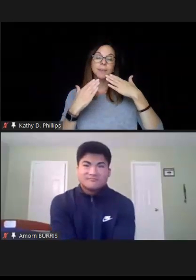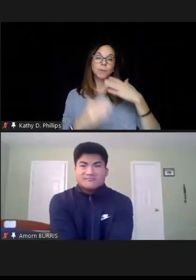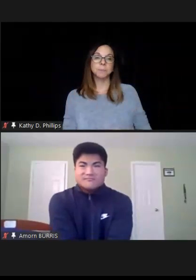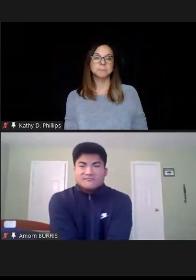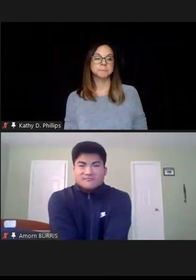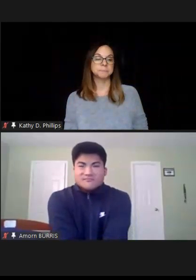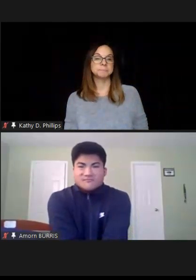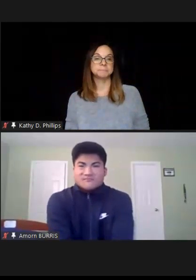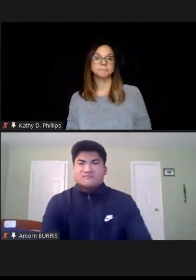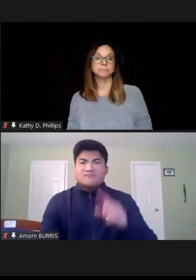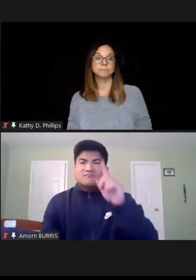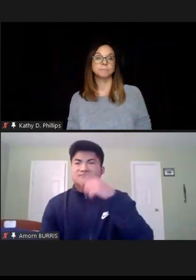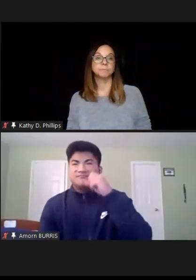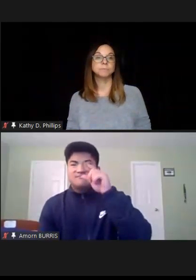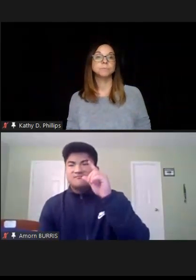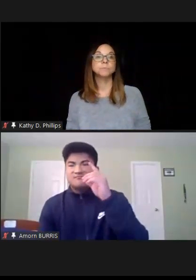welcome.